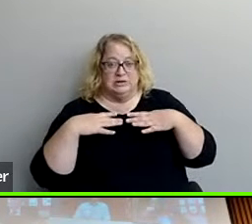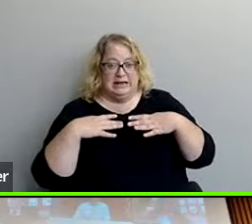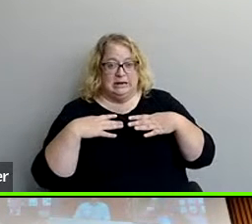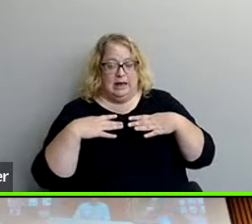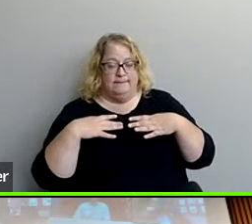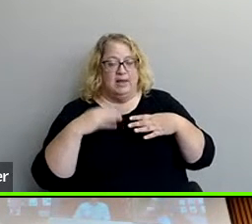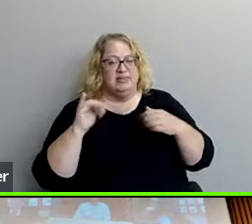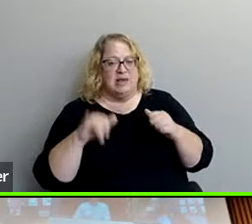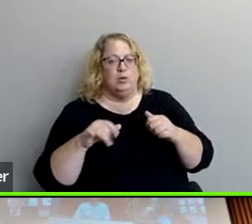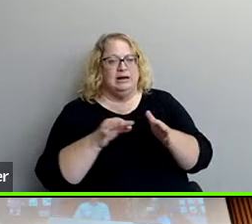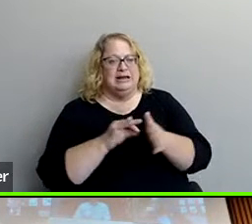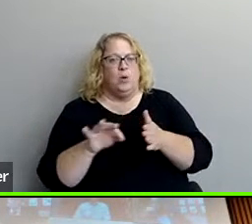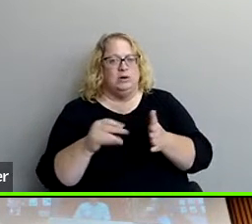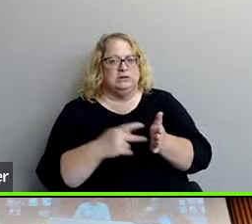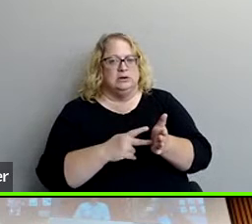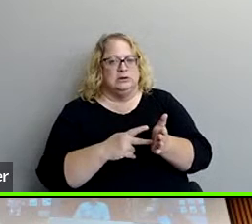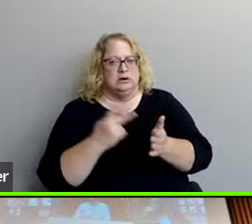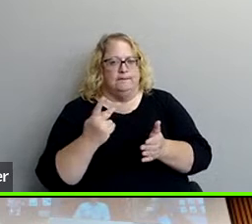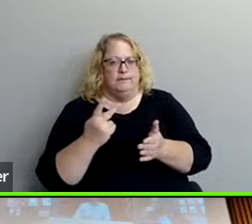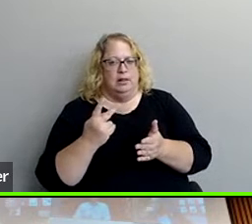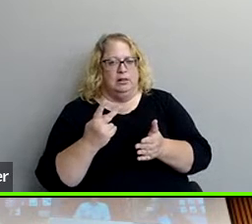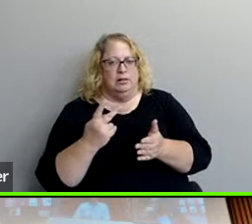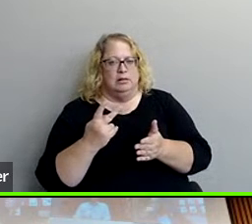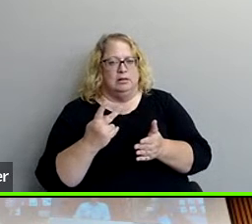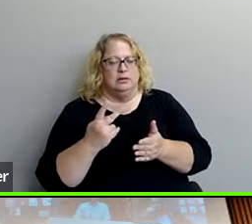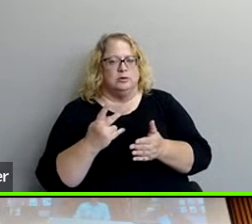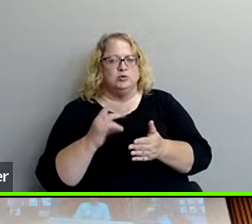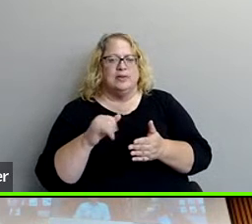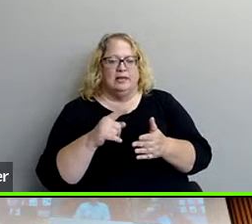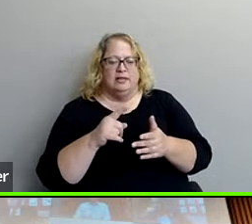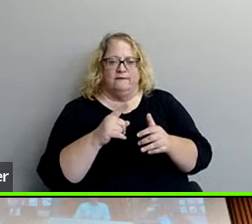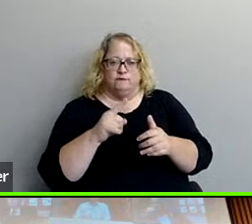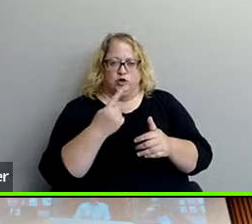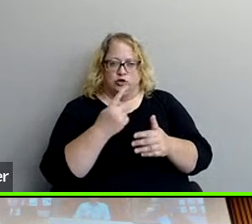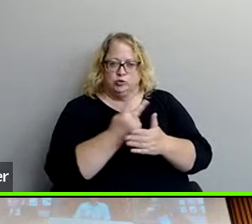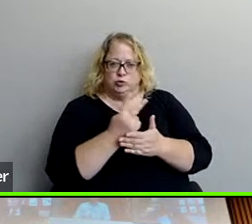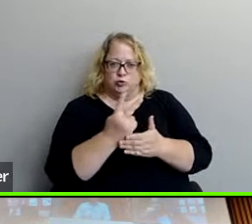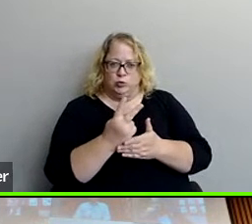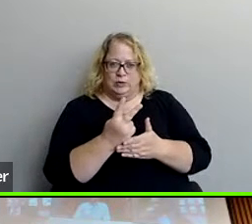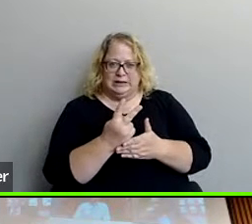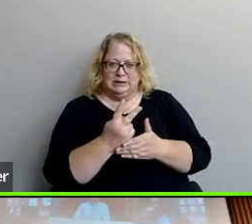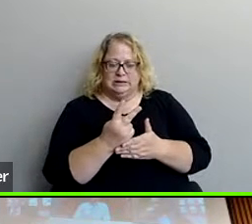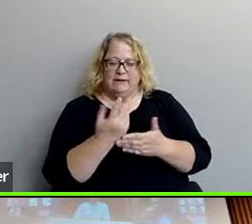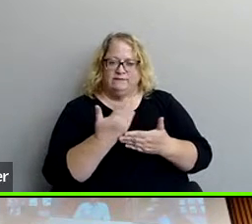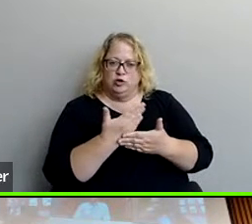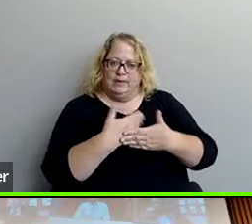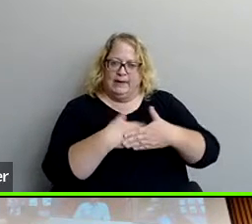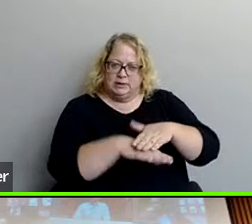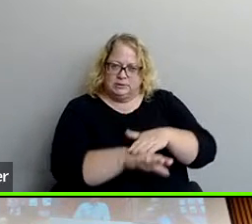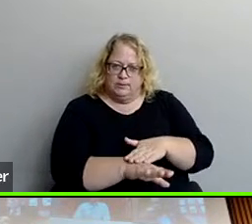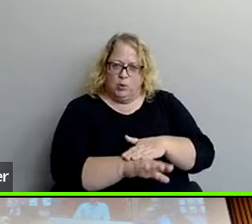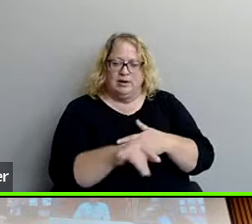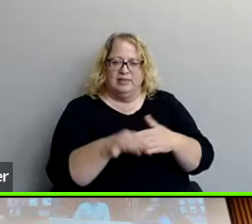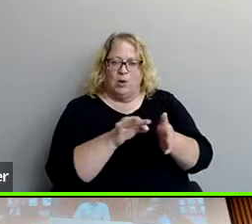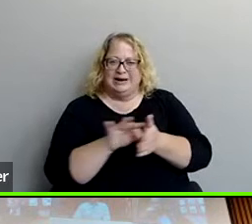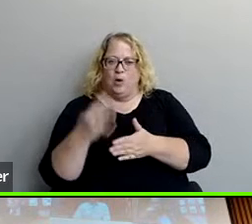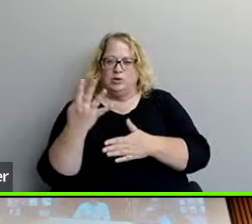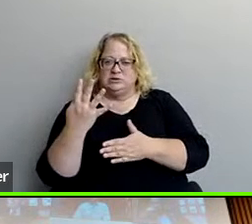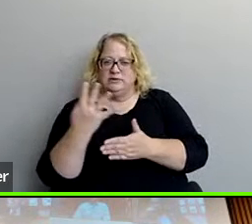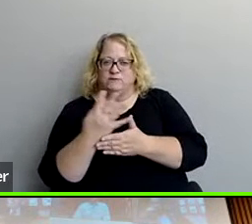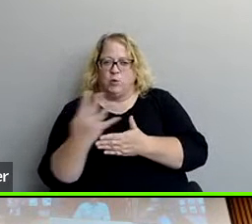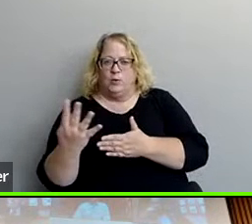time, that would basically count as double. So if like that first 2 weeks after the birth of the baby, that would count as 4